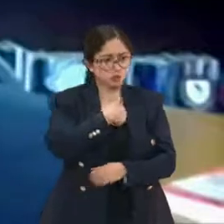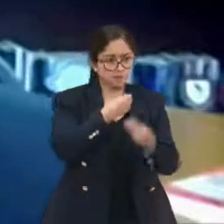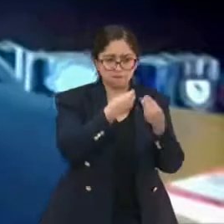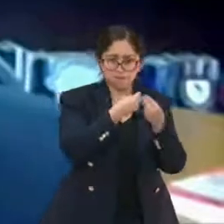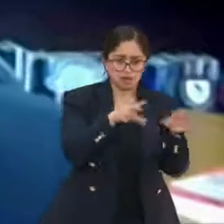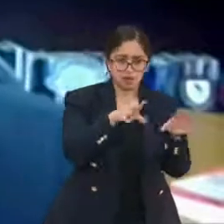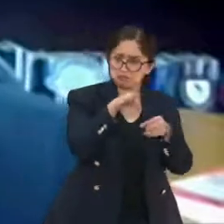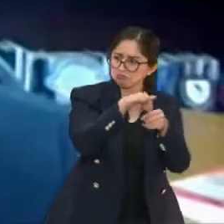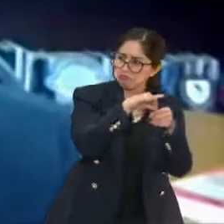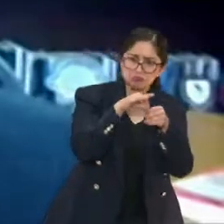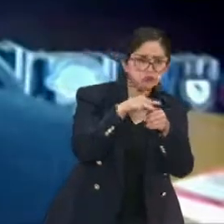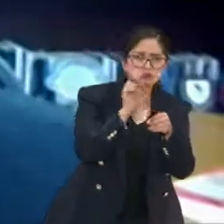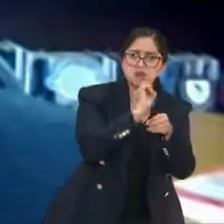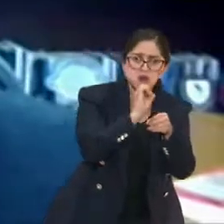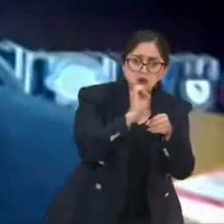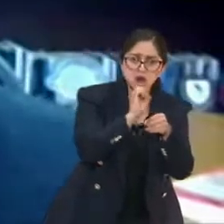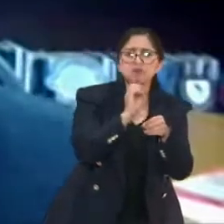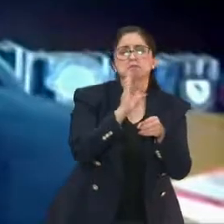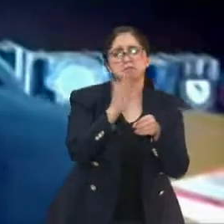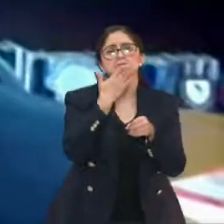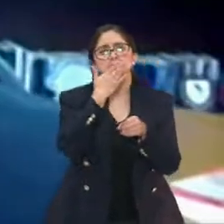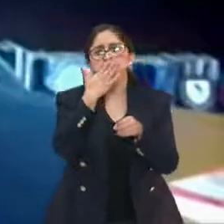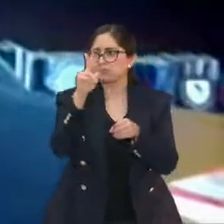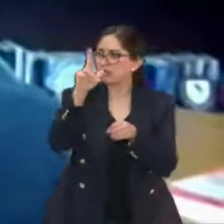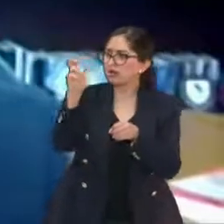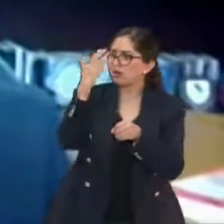behavior from the candidate that